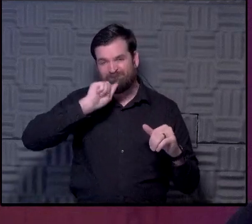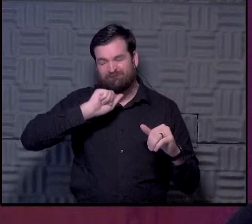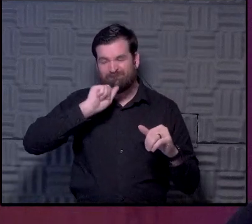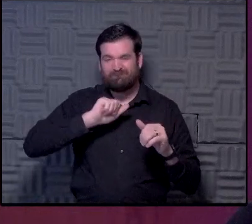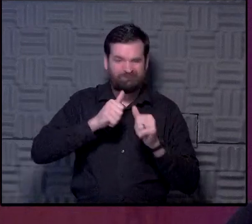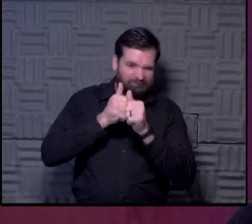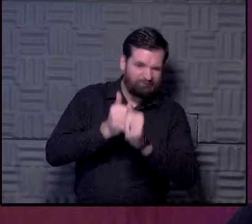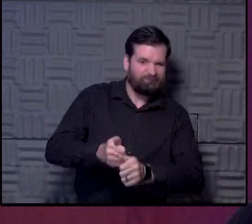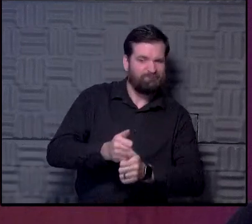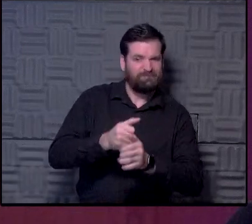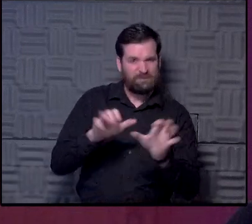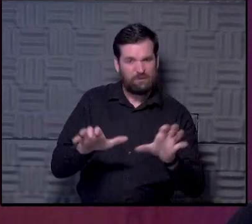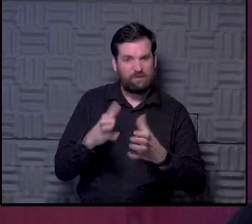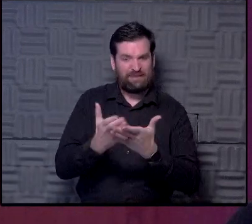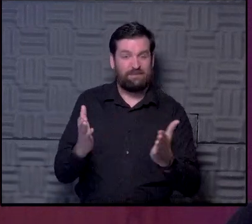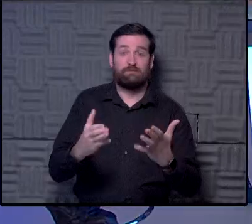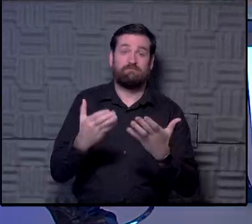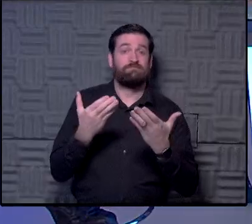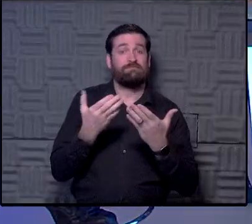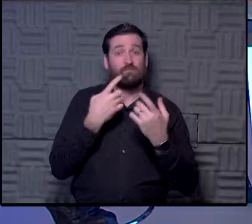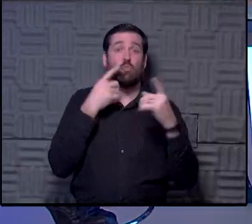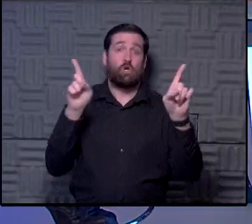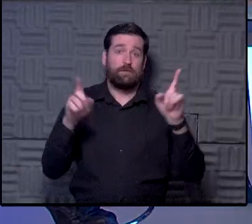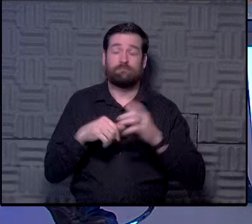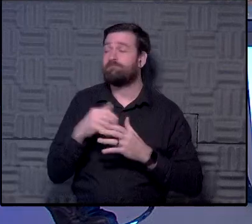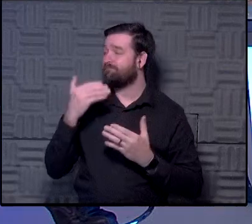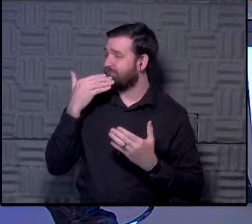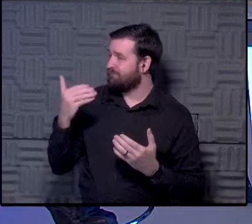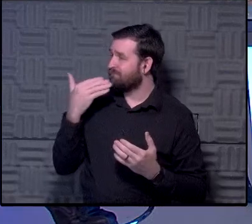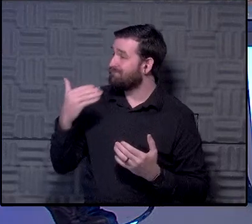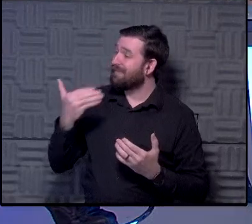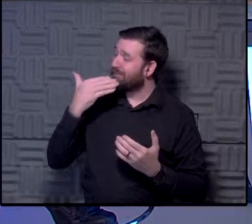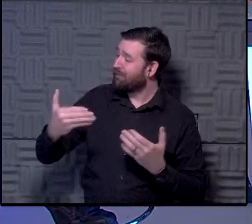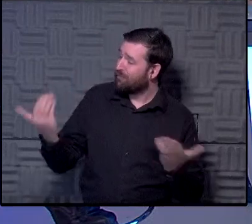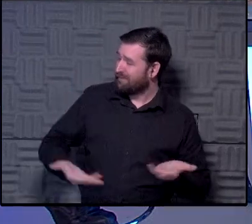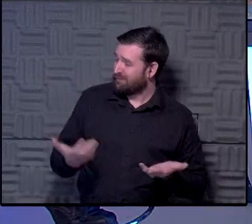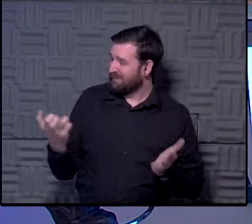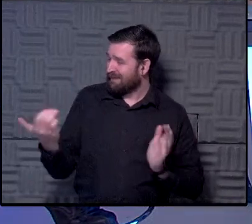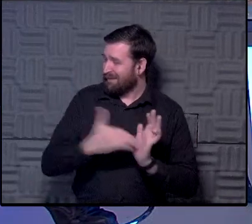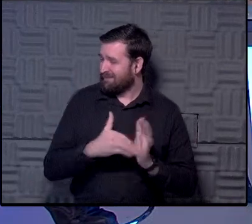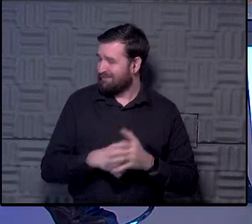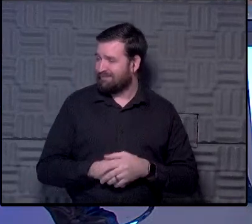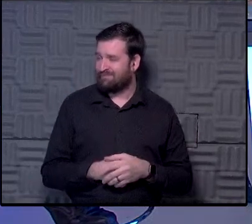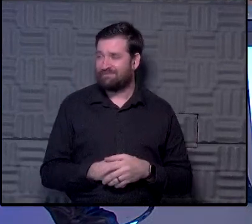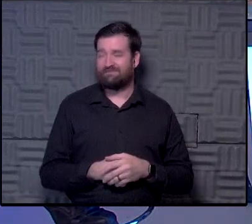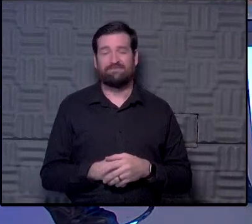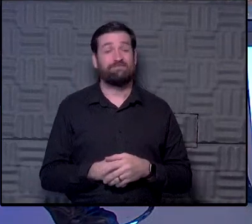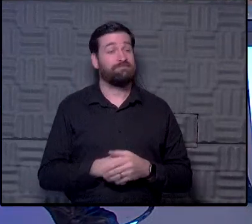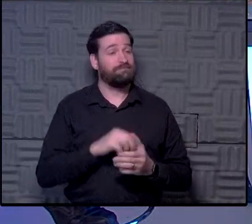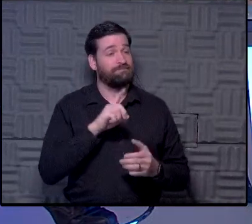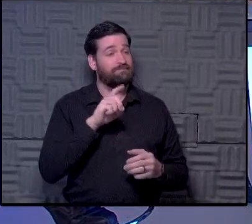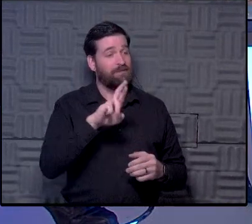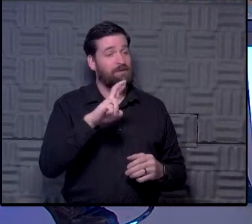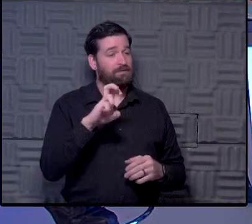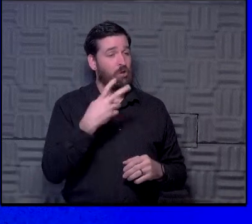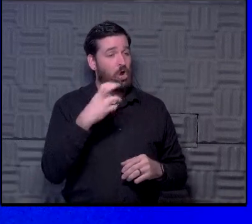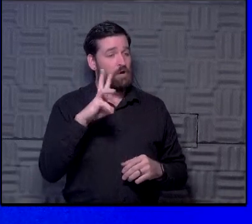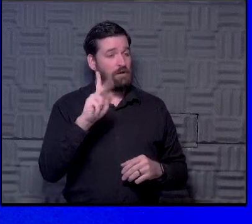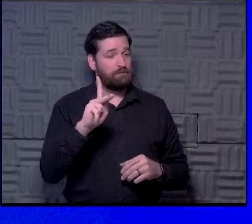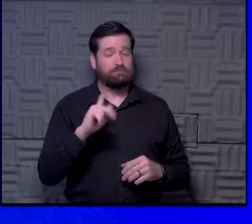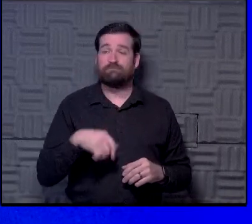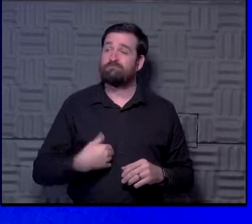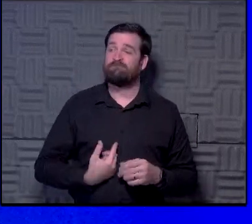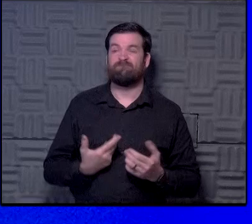about the things that we know that do work. Thank you. And thanks for being back on our program again. Oh, yeah. Doc Hawk? Yeah,